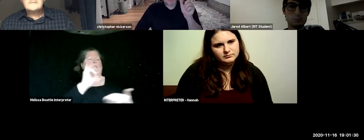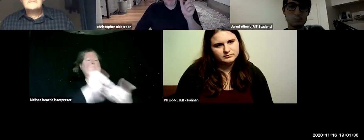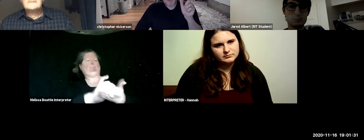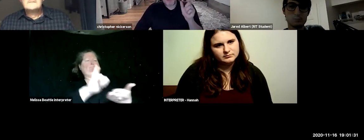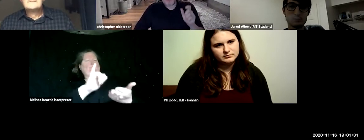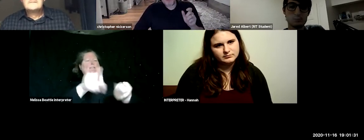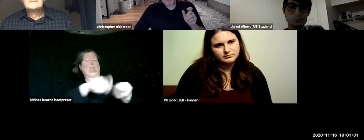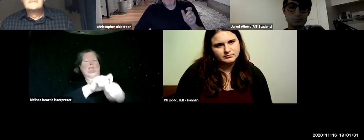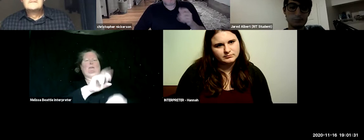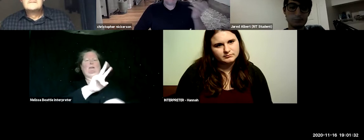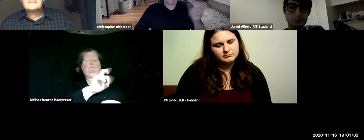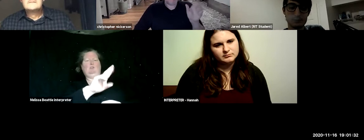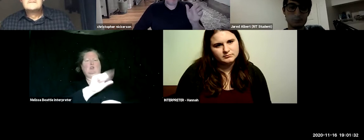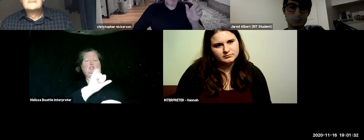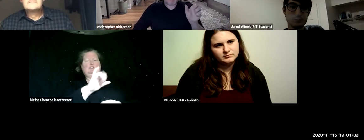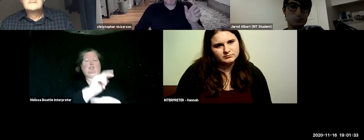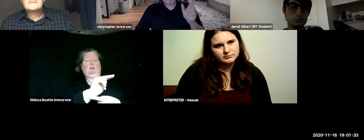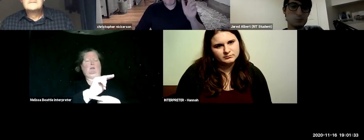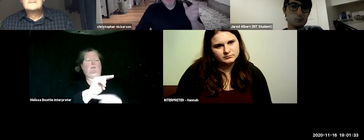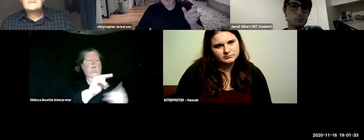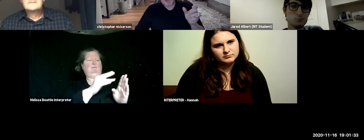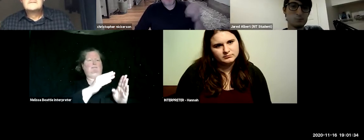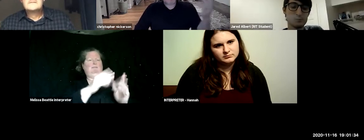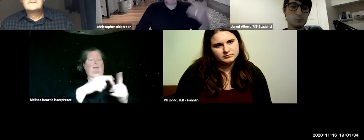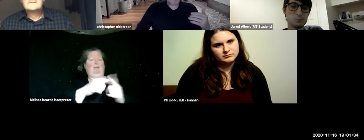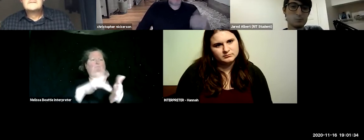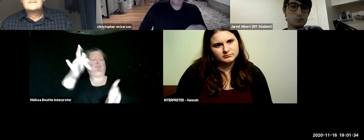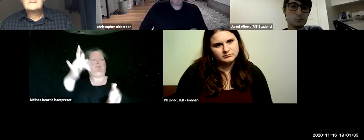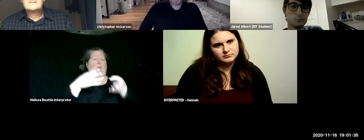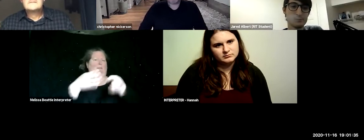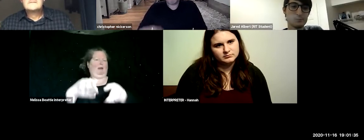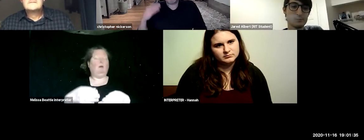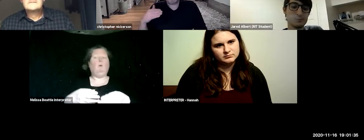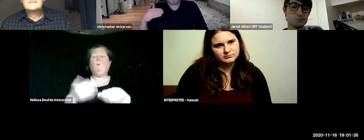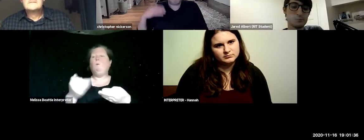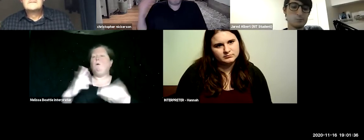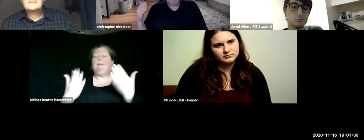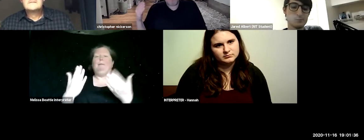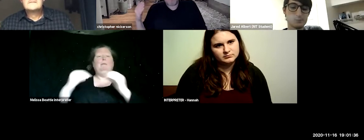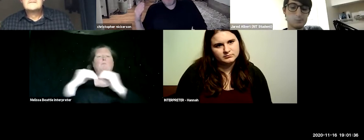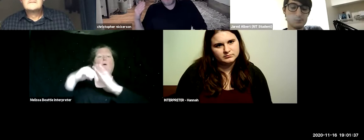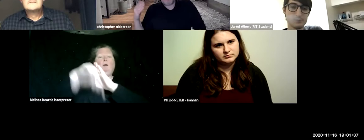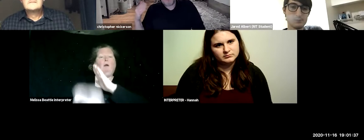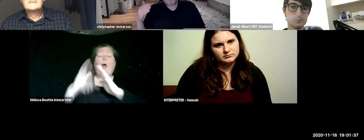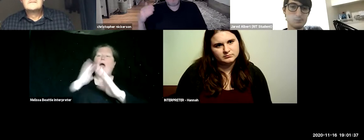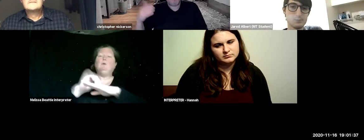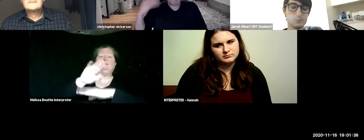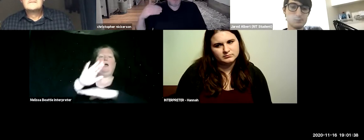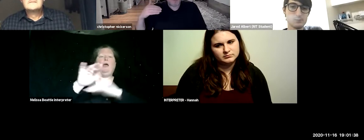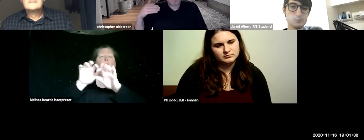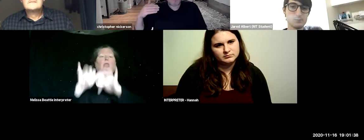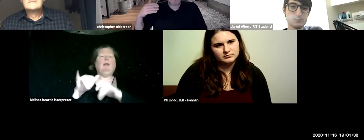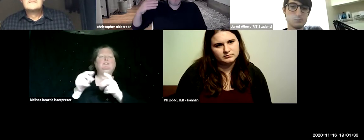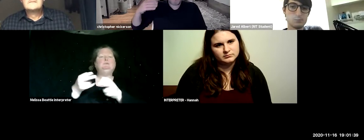for the exploit path just based on version matching. Maybe I want to do something a little bit more. So I'm going to send it a snippet of code so I can see